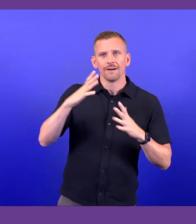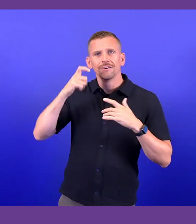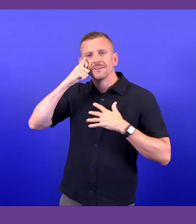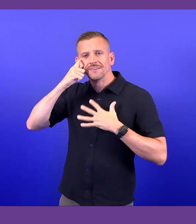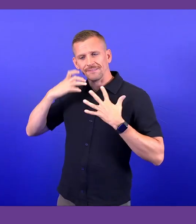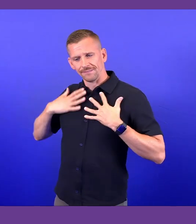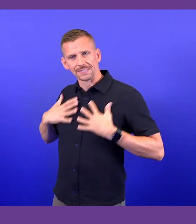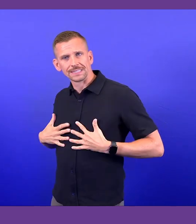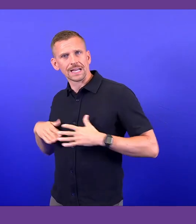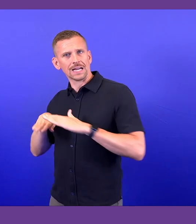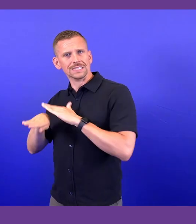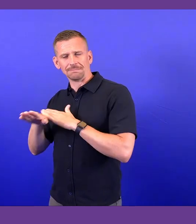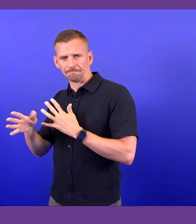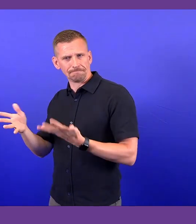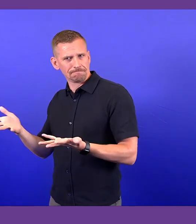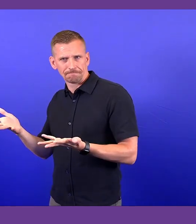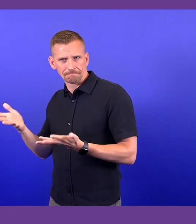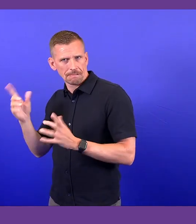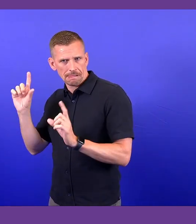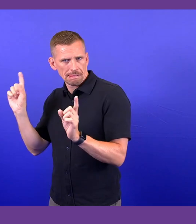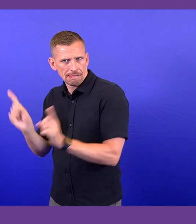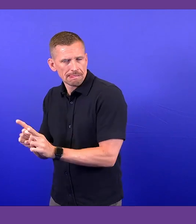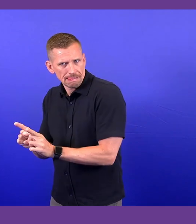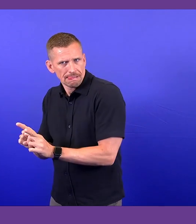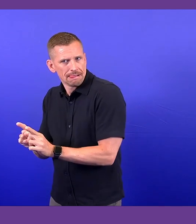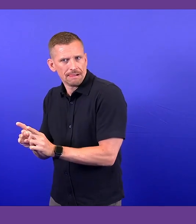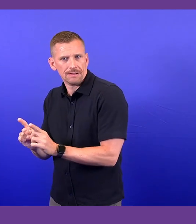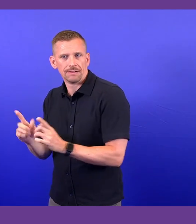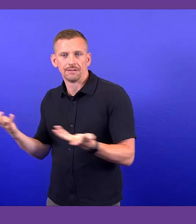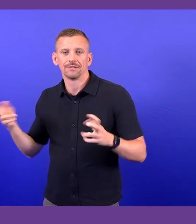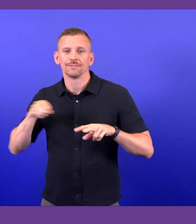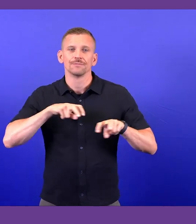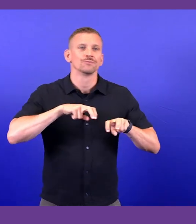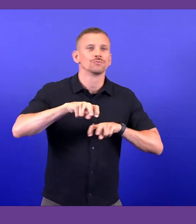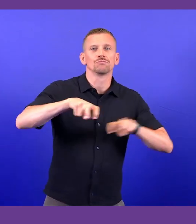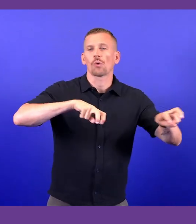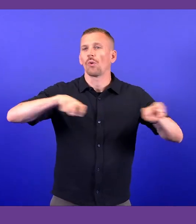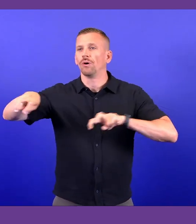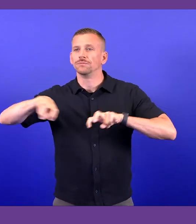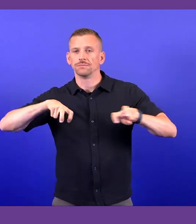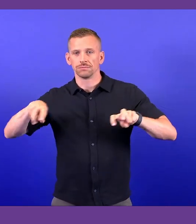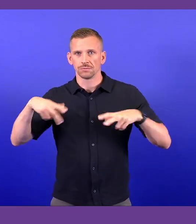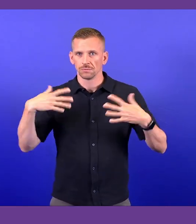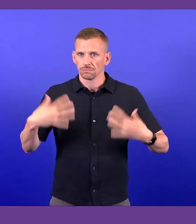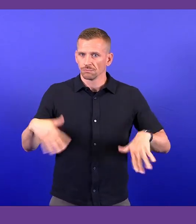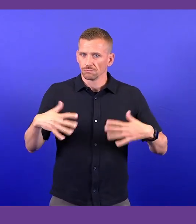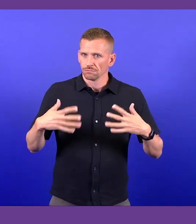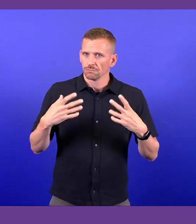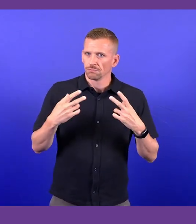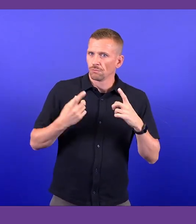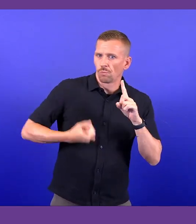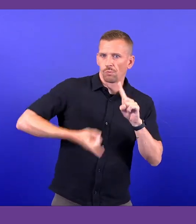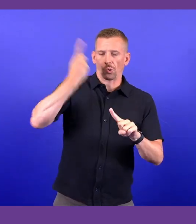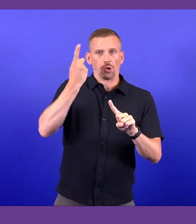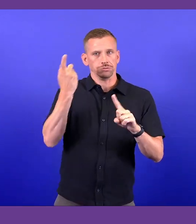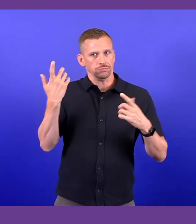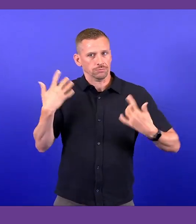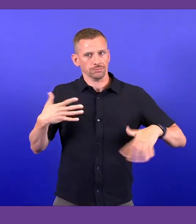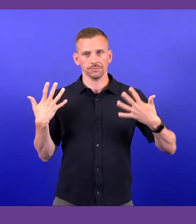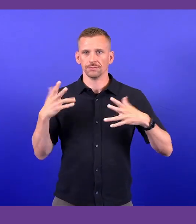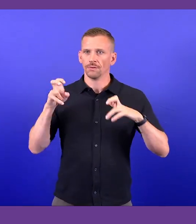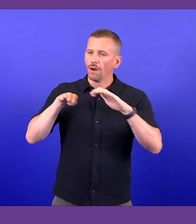have to mention, of course, also the case of physical accessibility